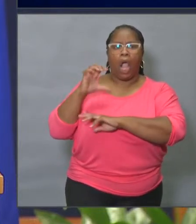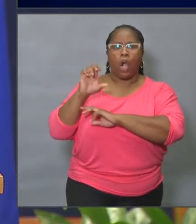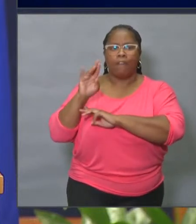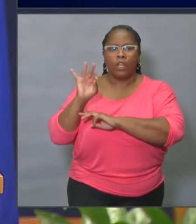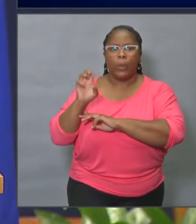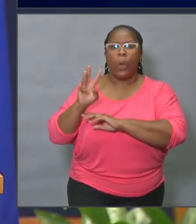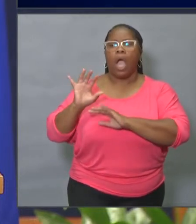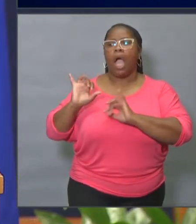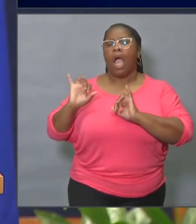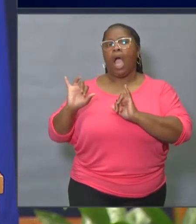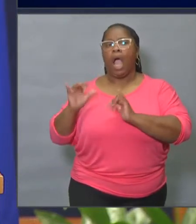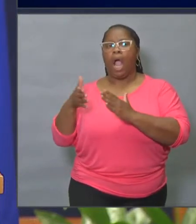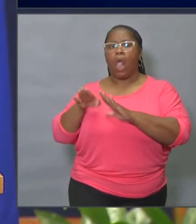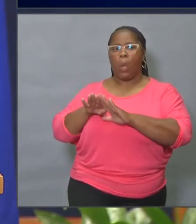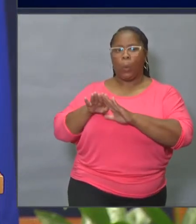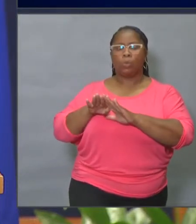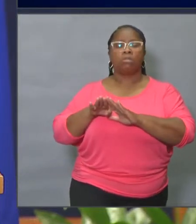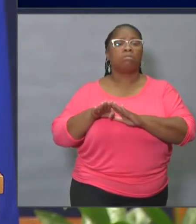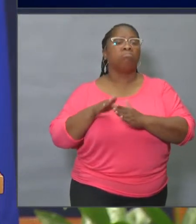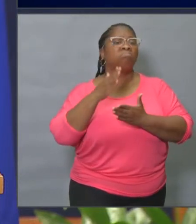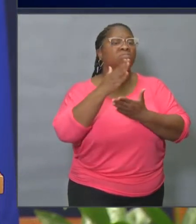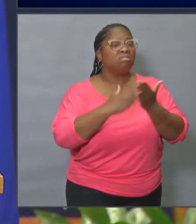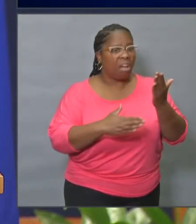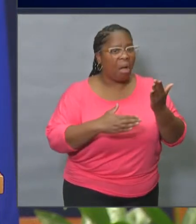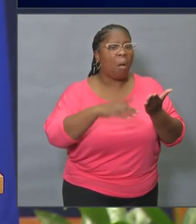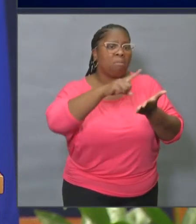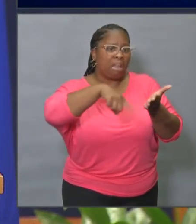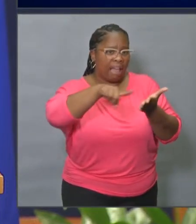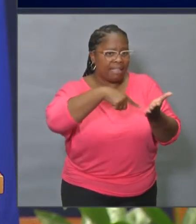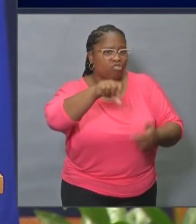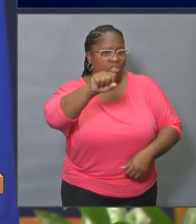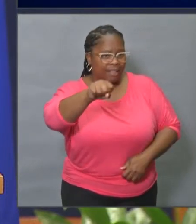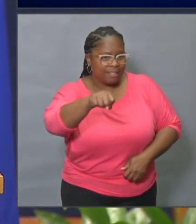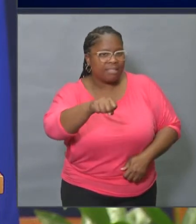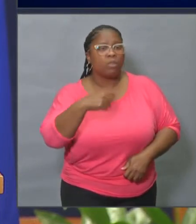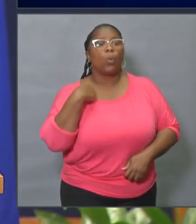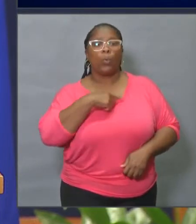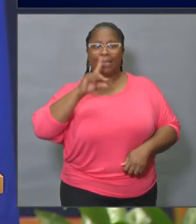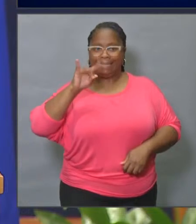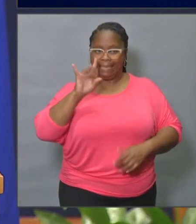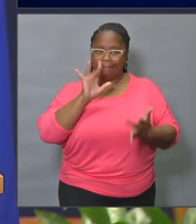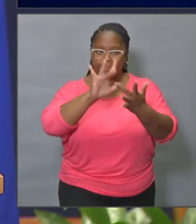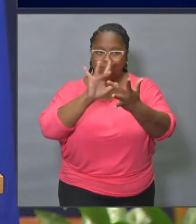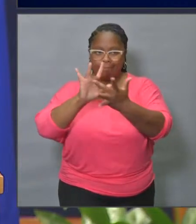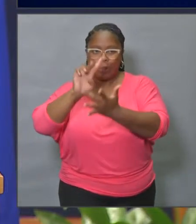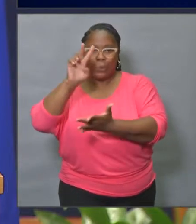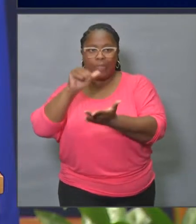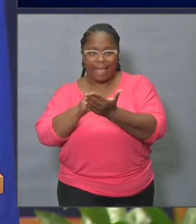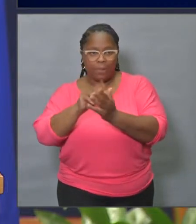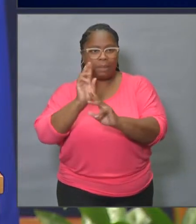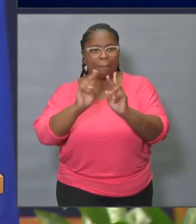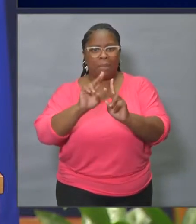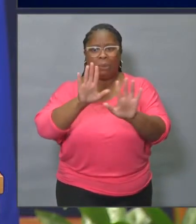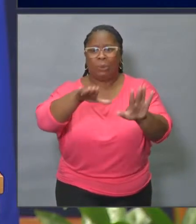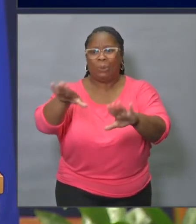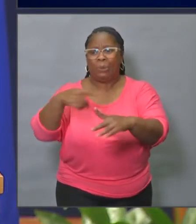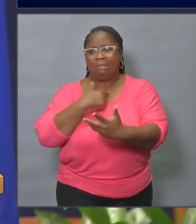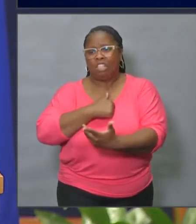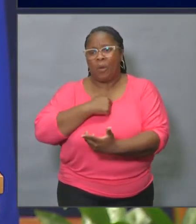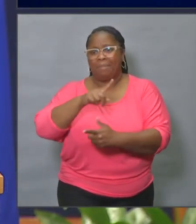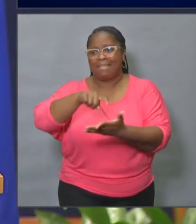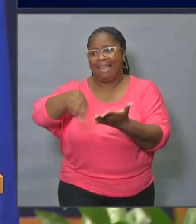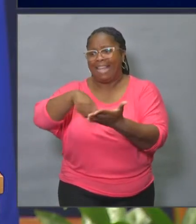some cancellations, and we did outreach to about 2,000 individuals to work to cancel and let them know how they can reschedule